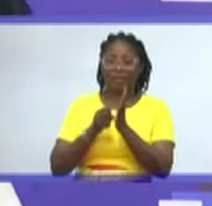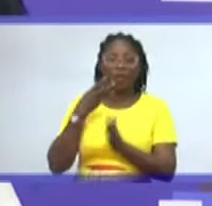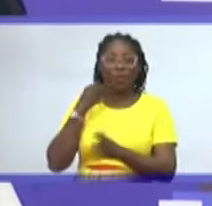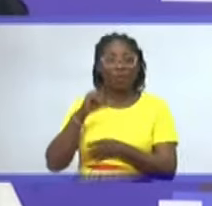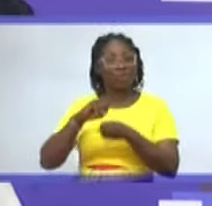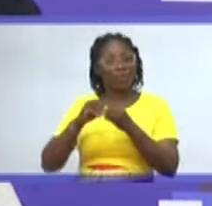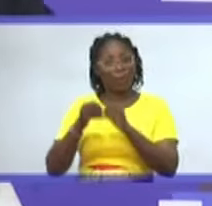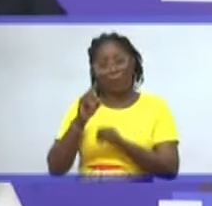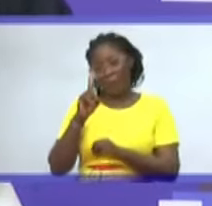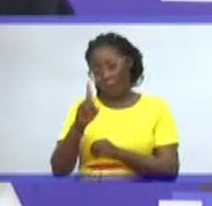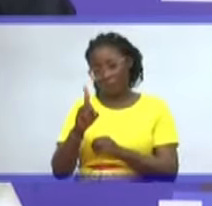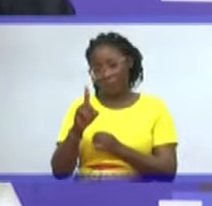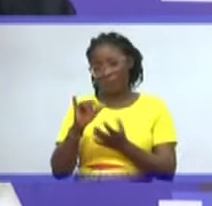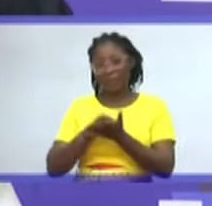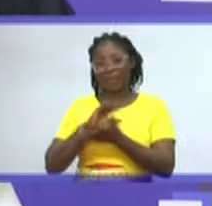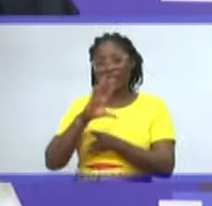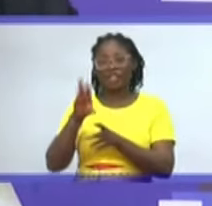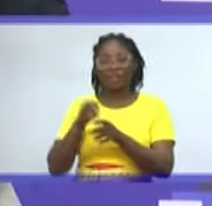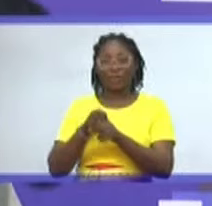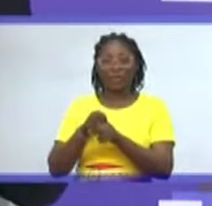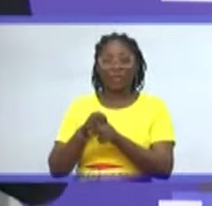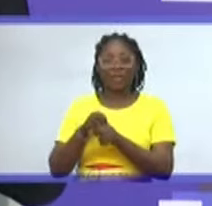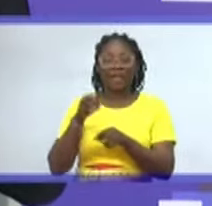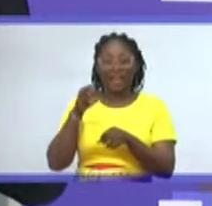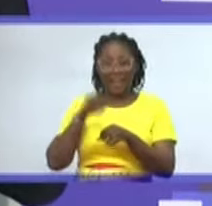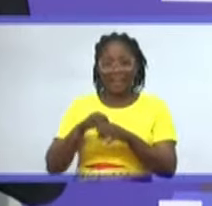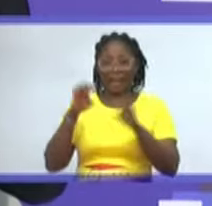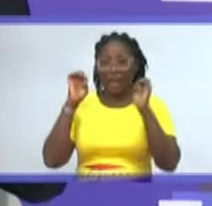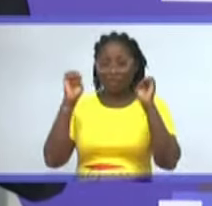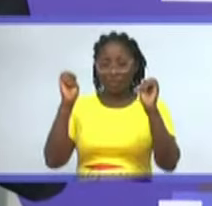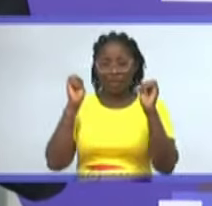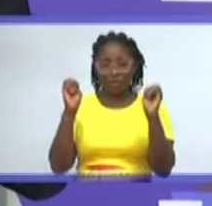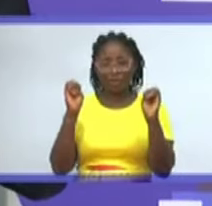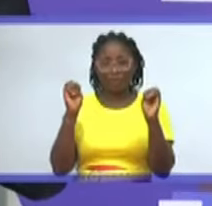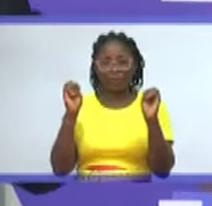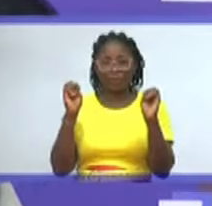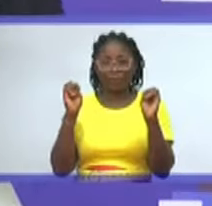And that includes, I was number one in education.